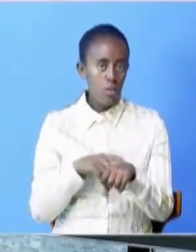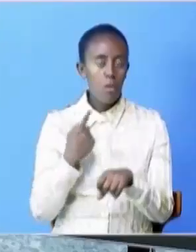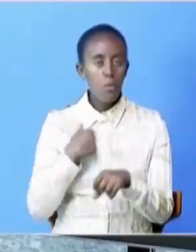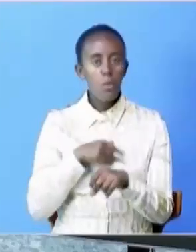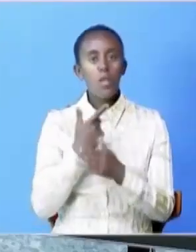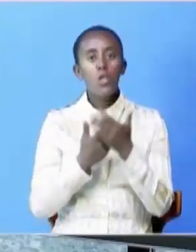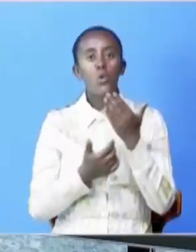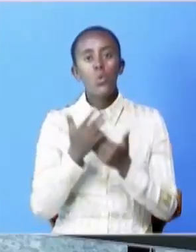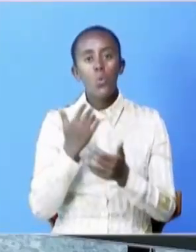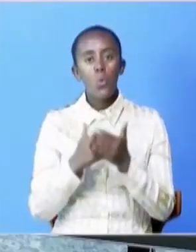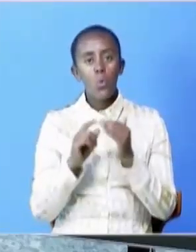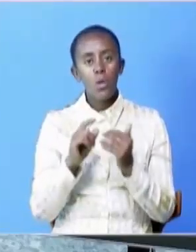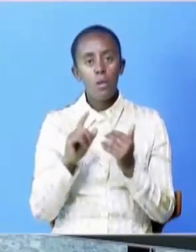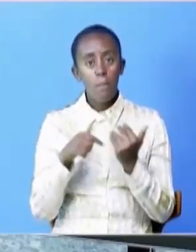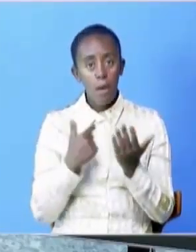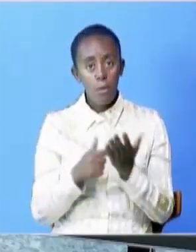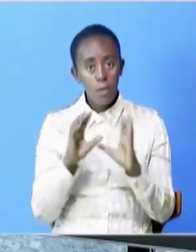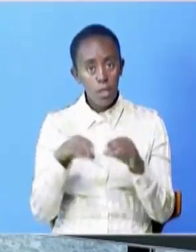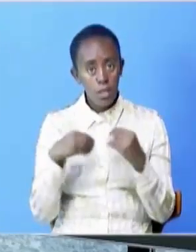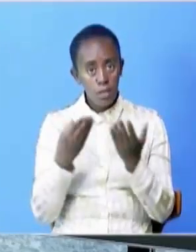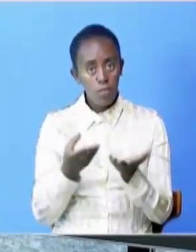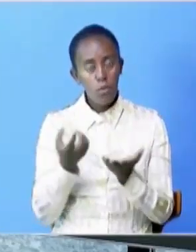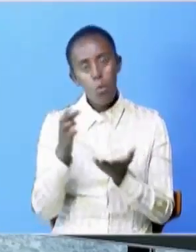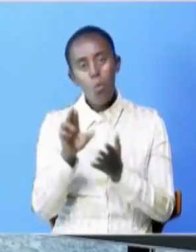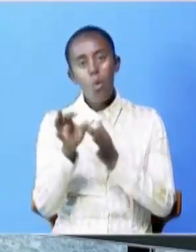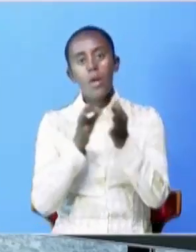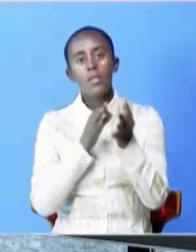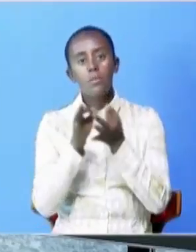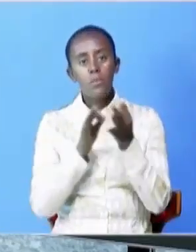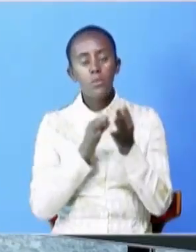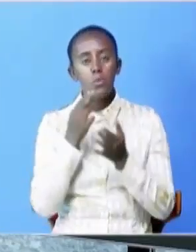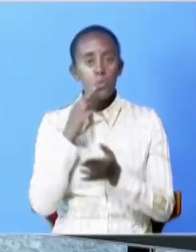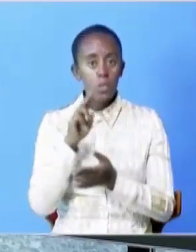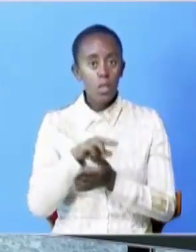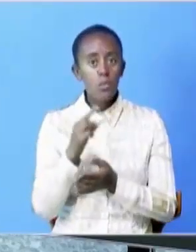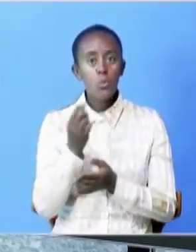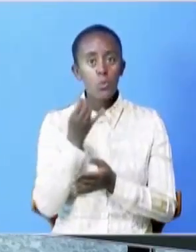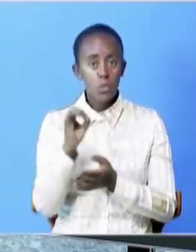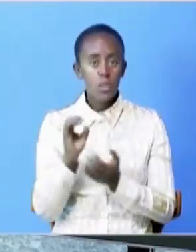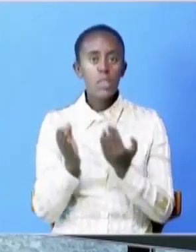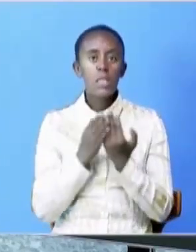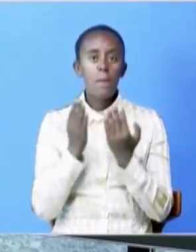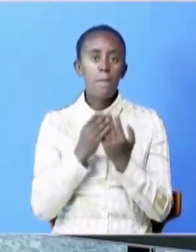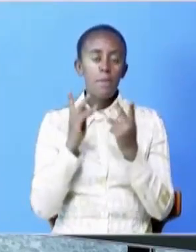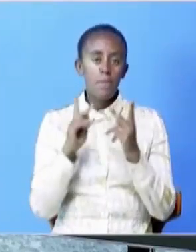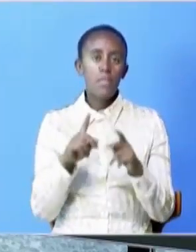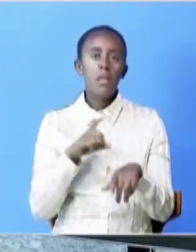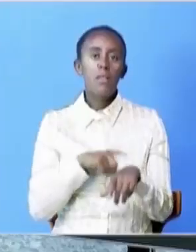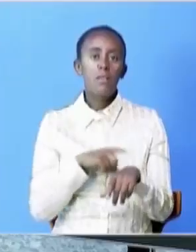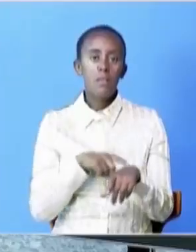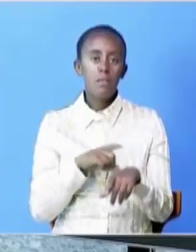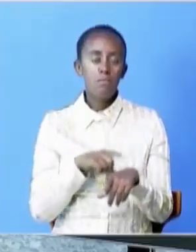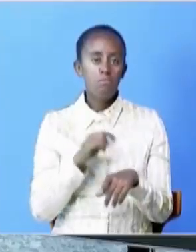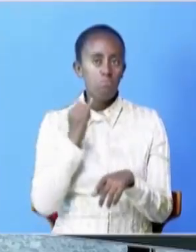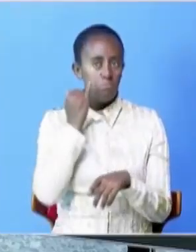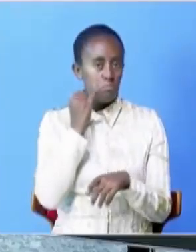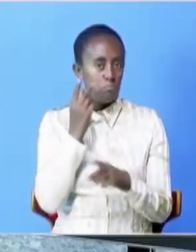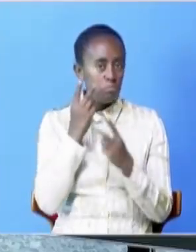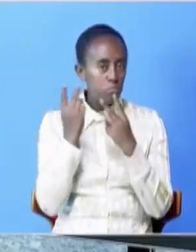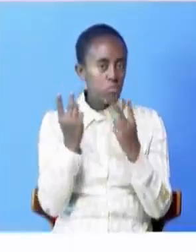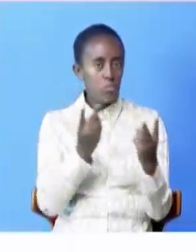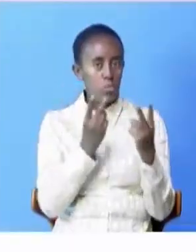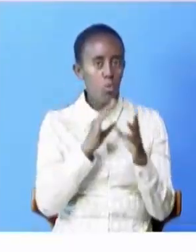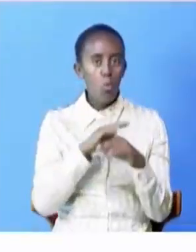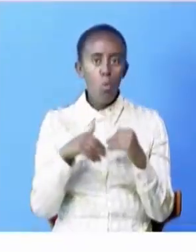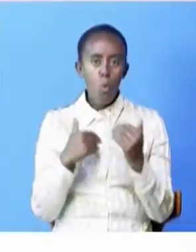talking about giving or expressing instruction using the simple present tense. If you see here all